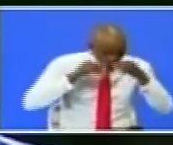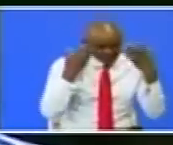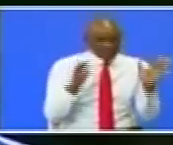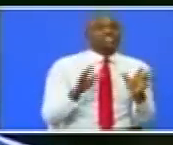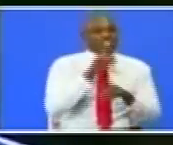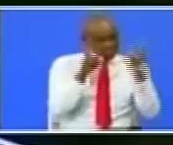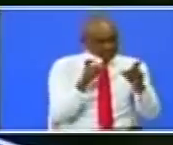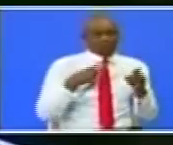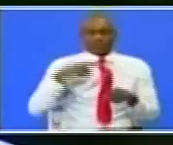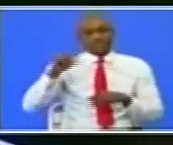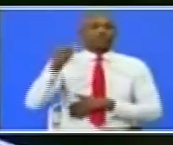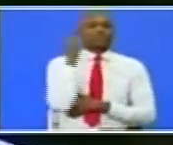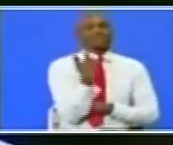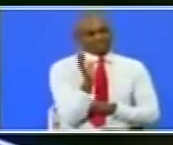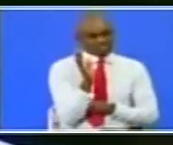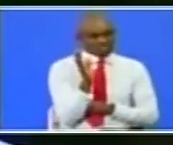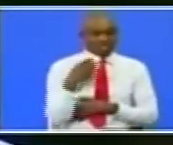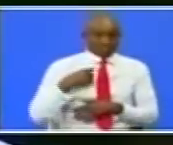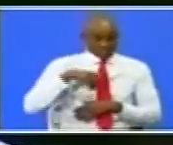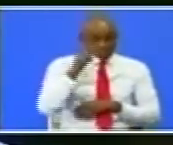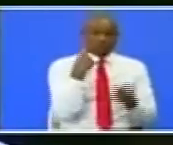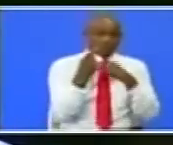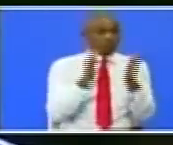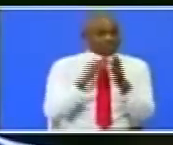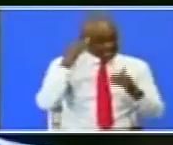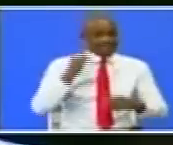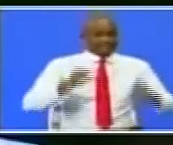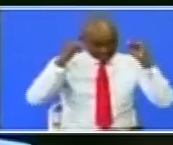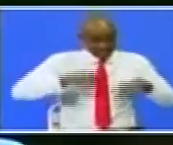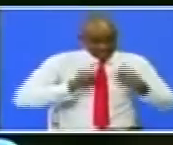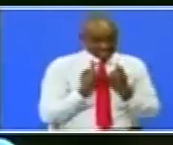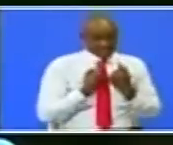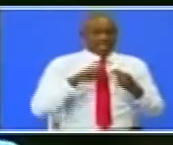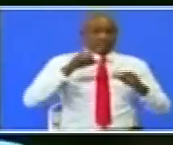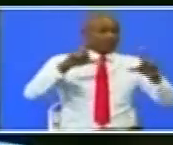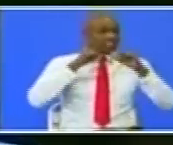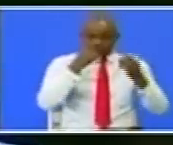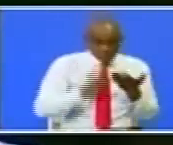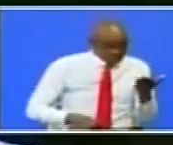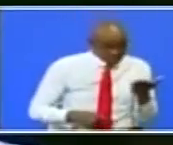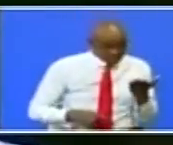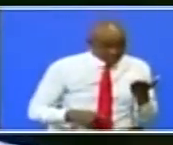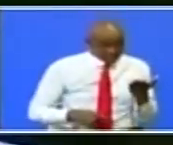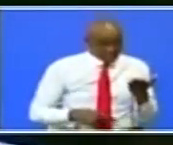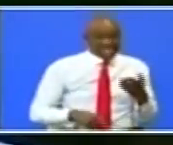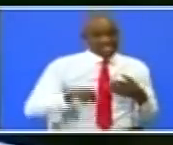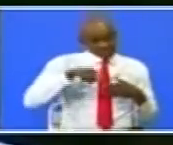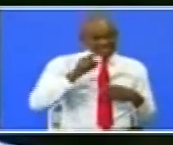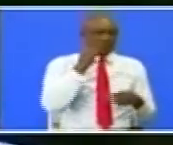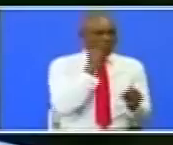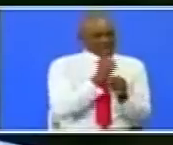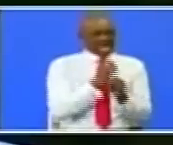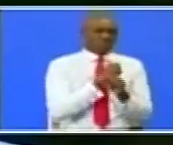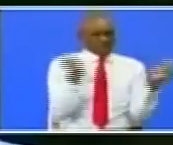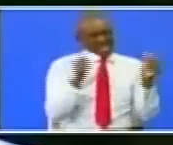up, and we went to speak to the head teacher, who told us that he didn't perform